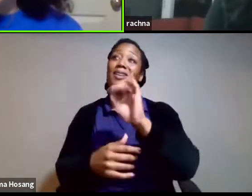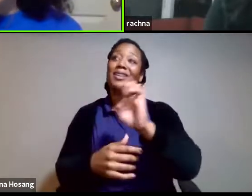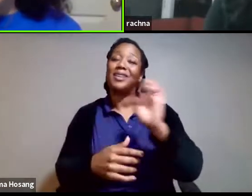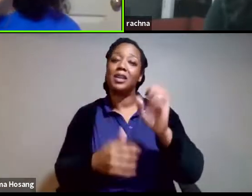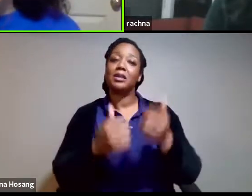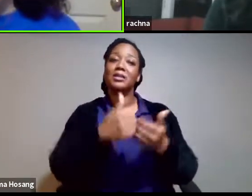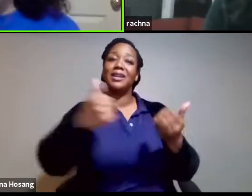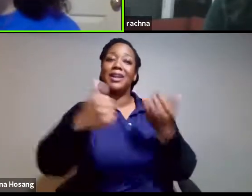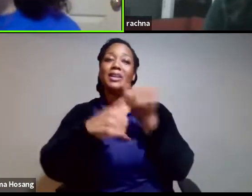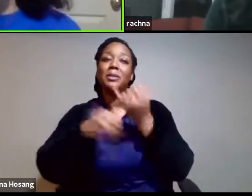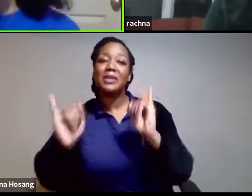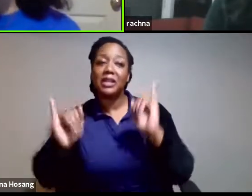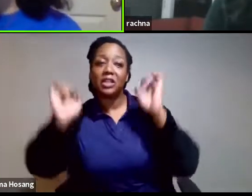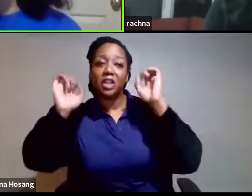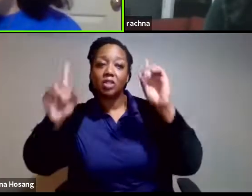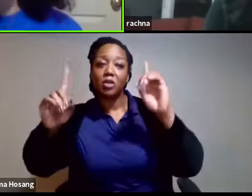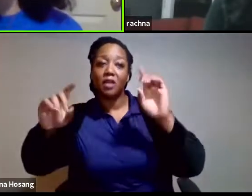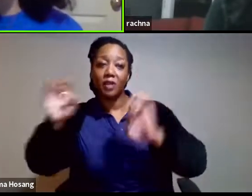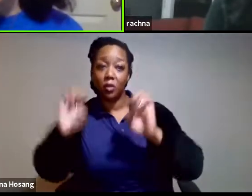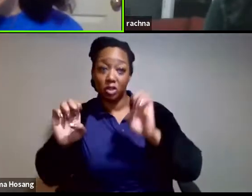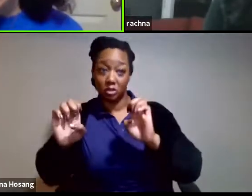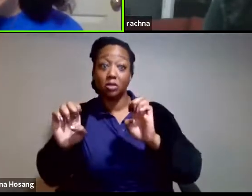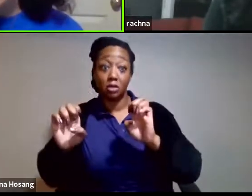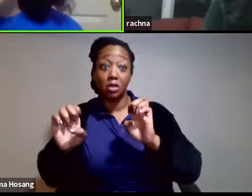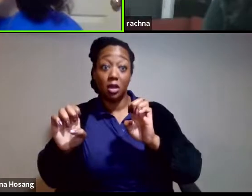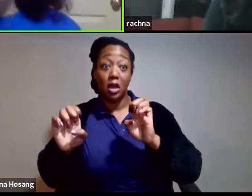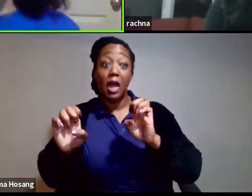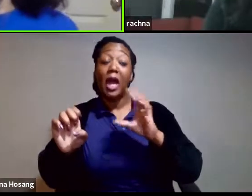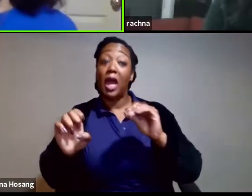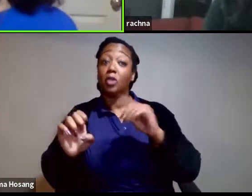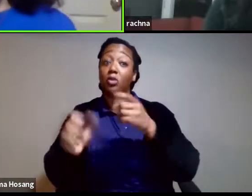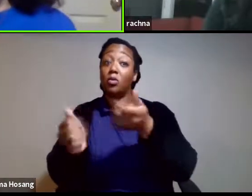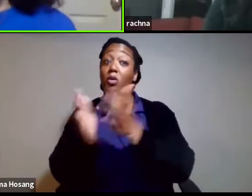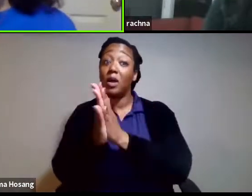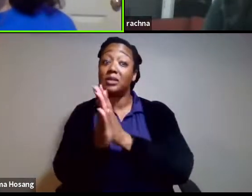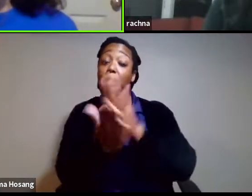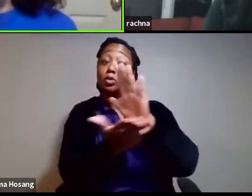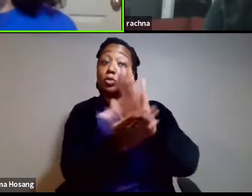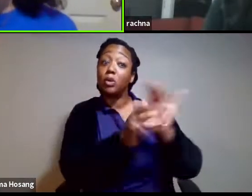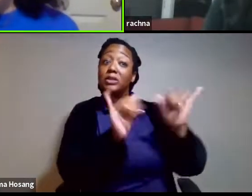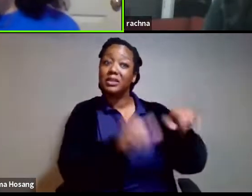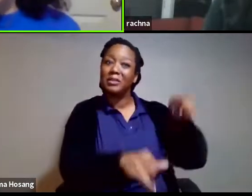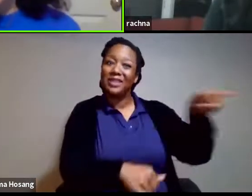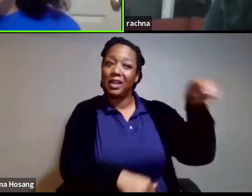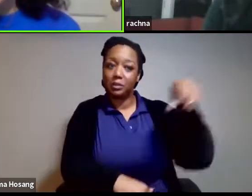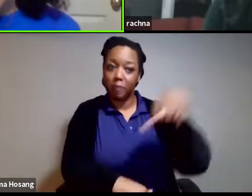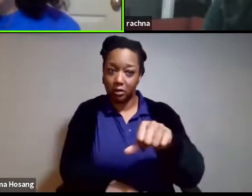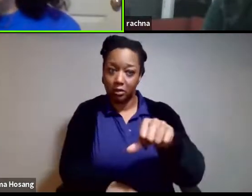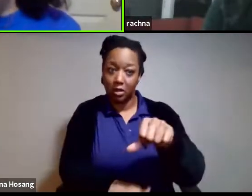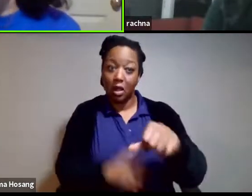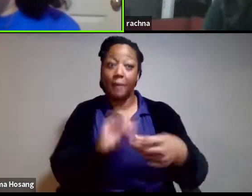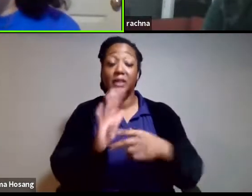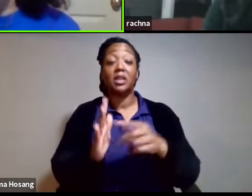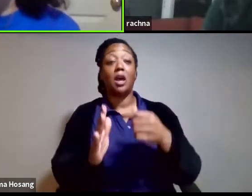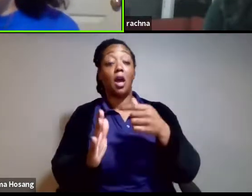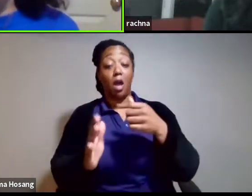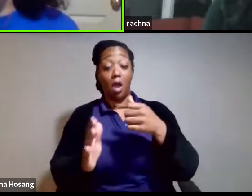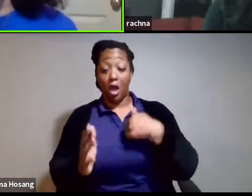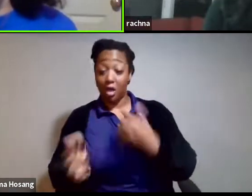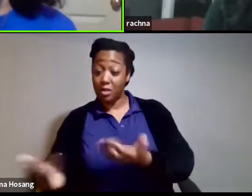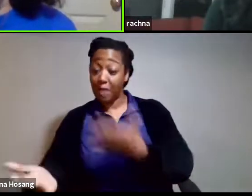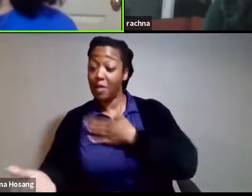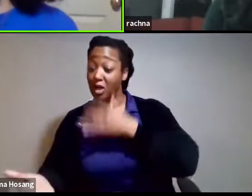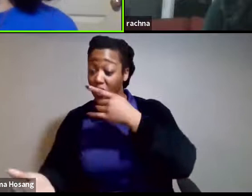evaluation done at school system expense, where you take your child to an outside provider to have another